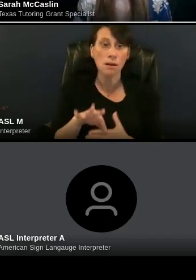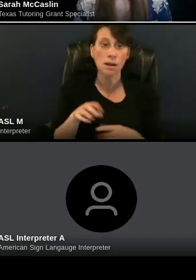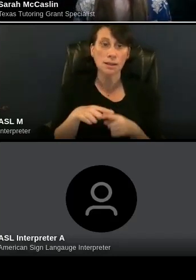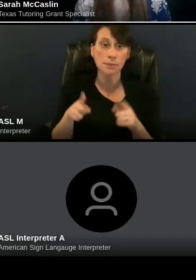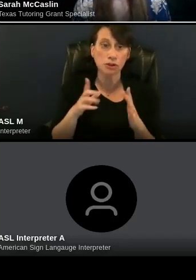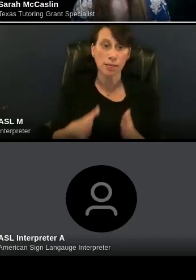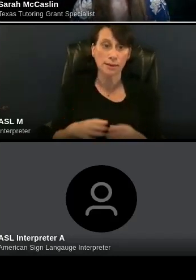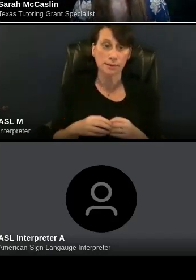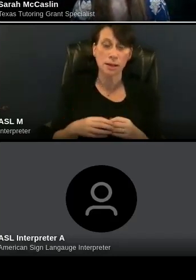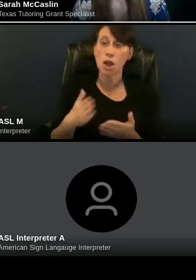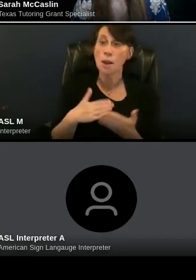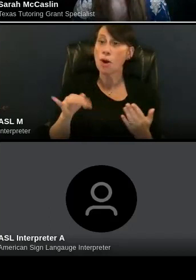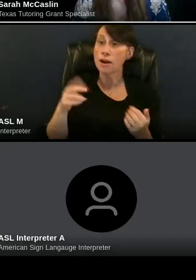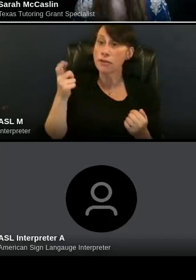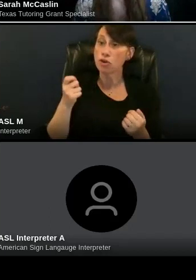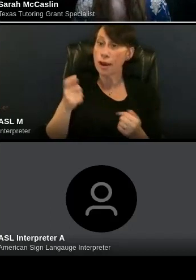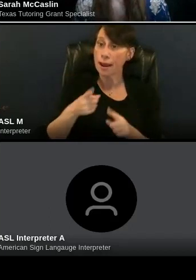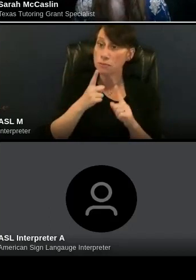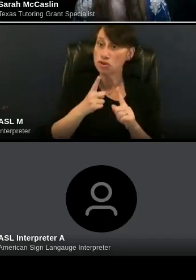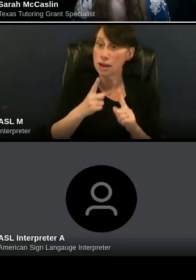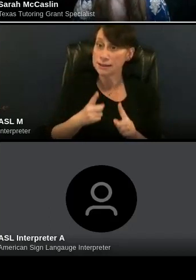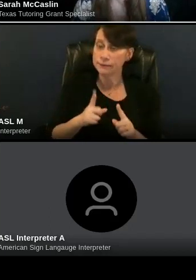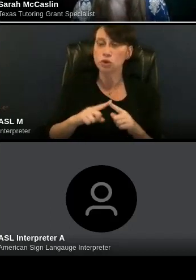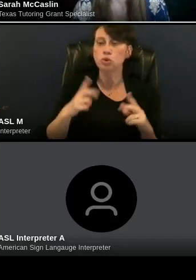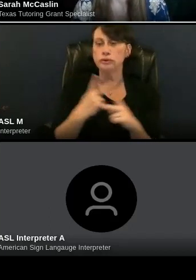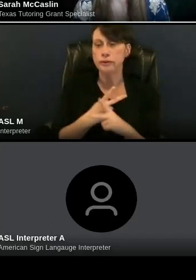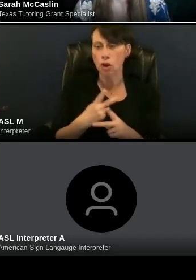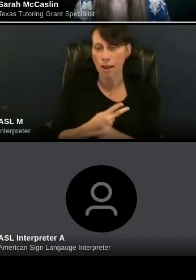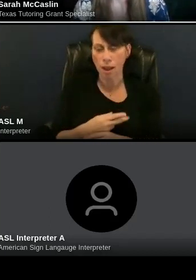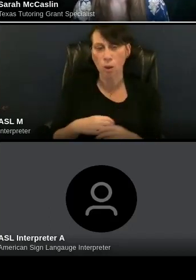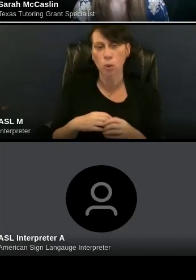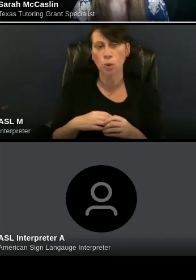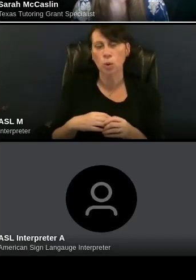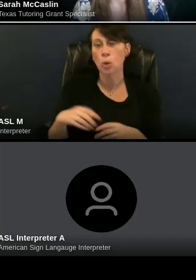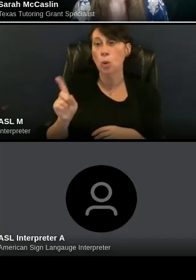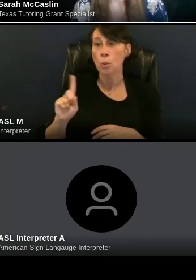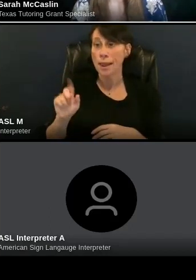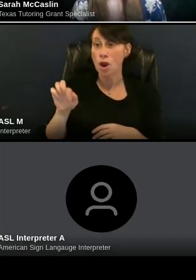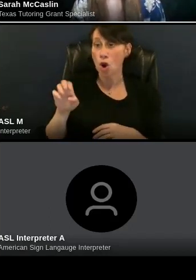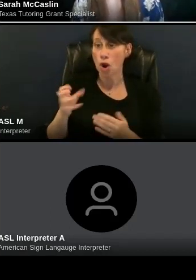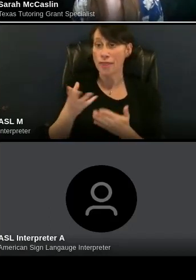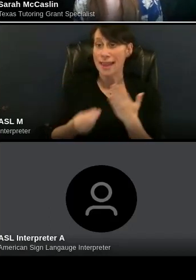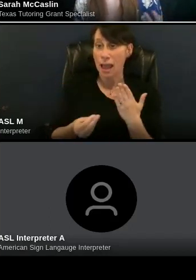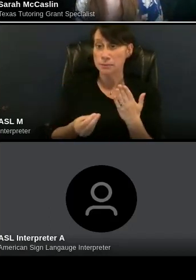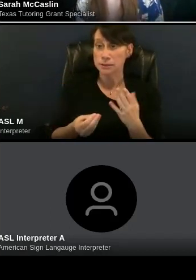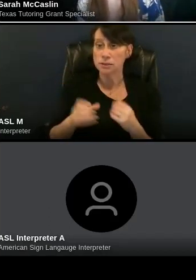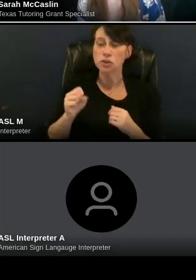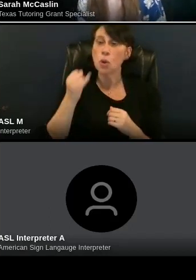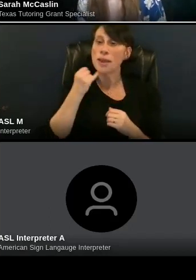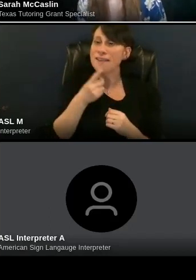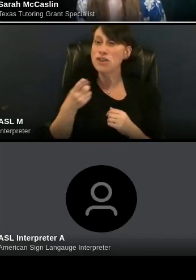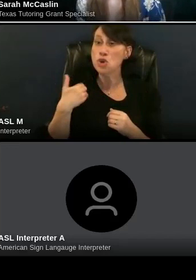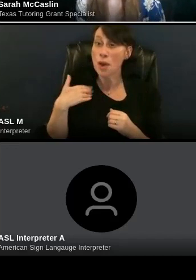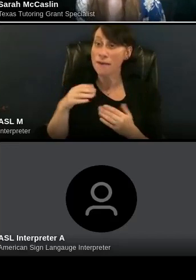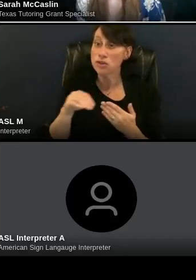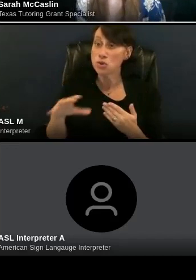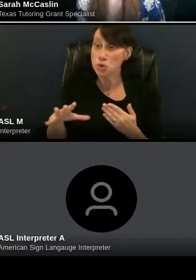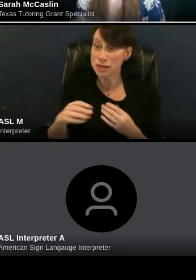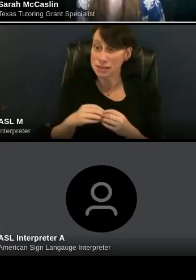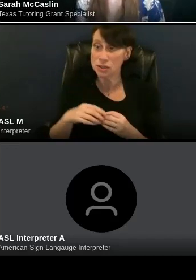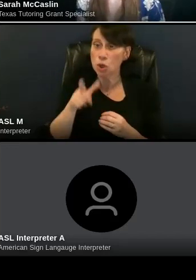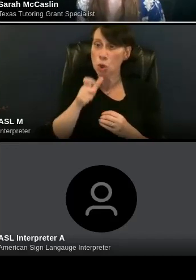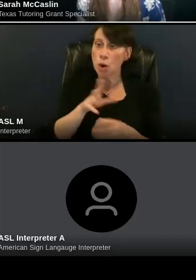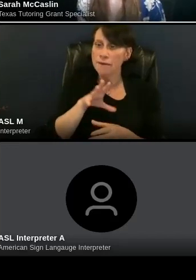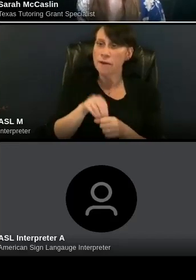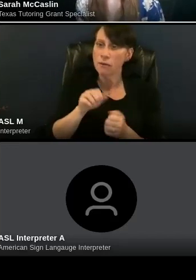specialist. Part of the grant objective is to figure out where are the gaps. And so if you have students that